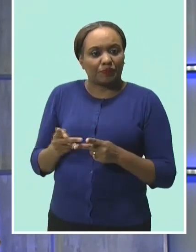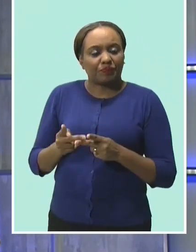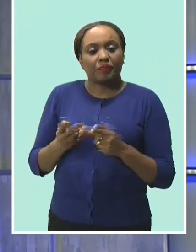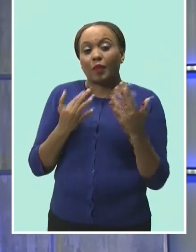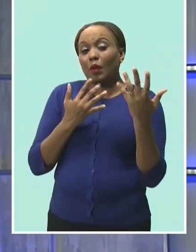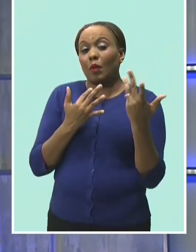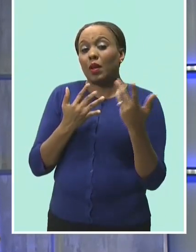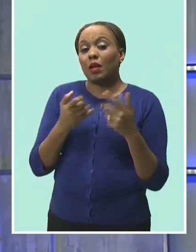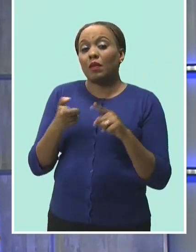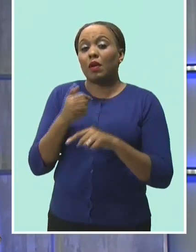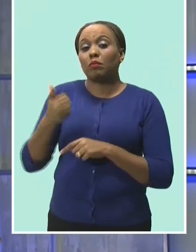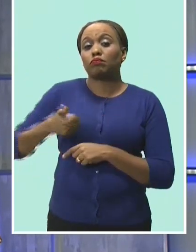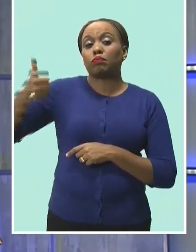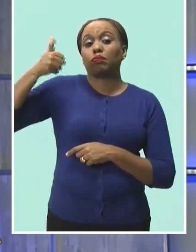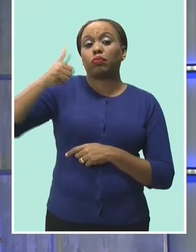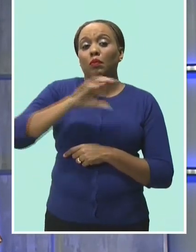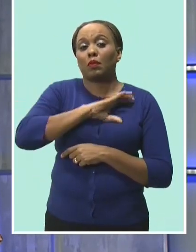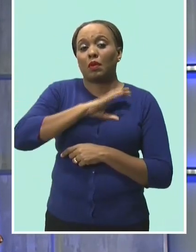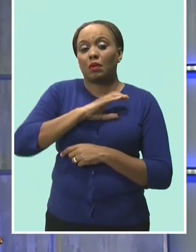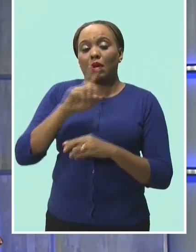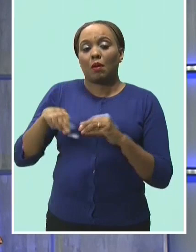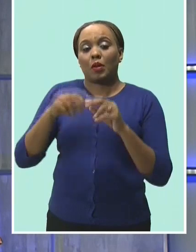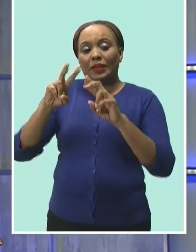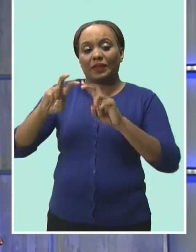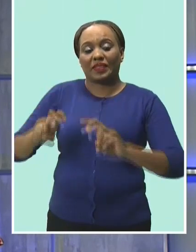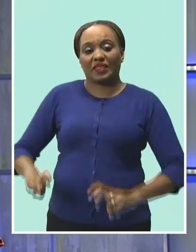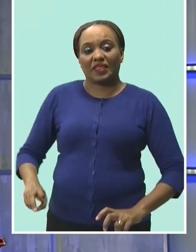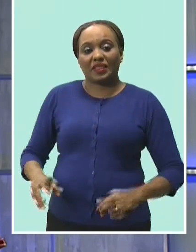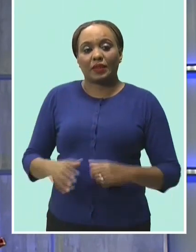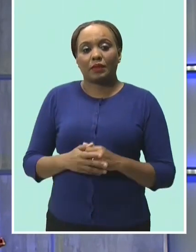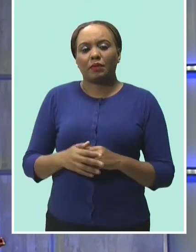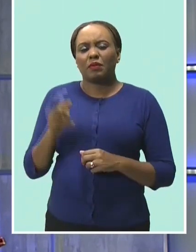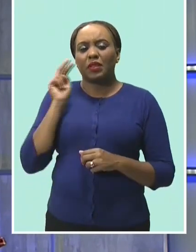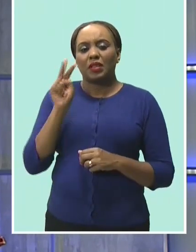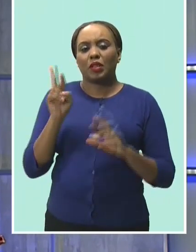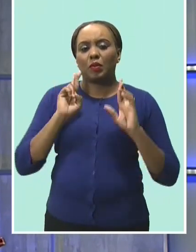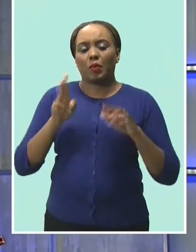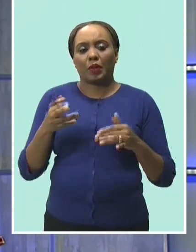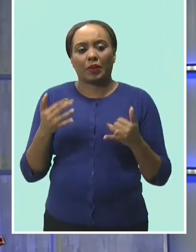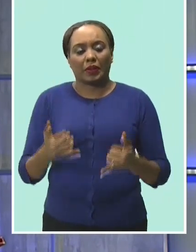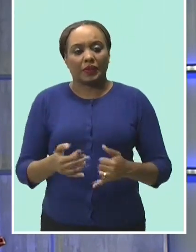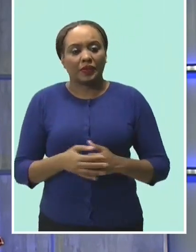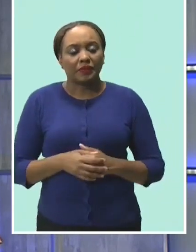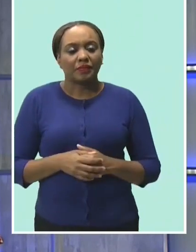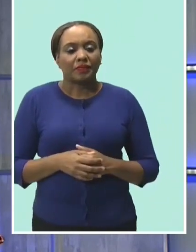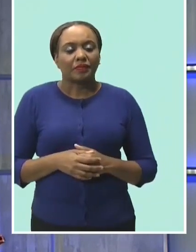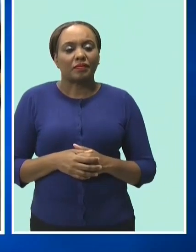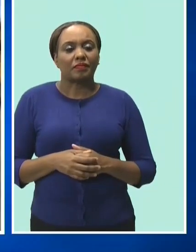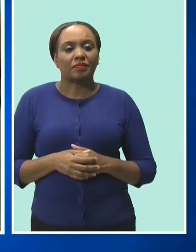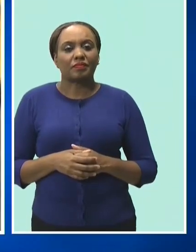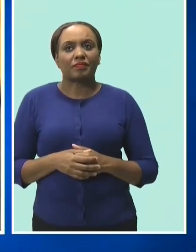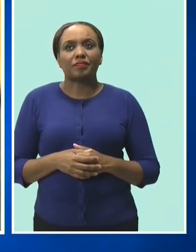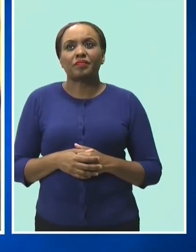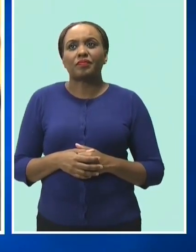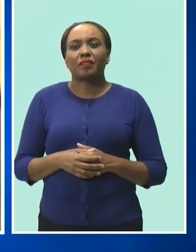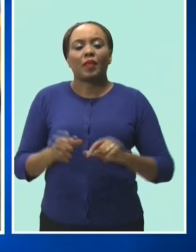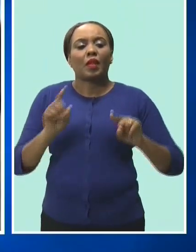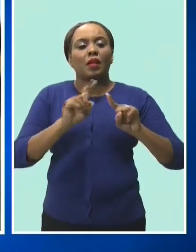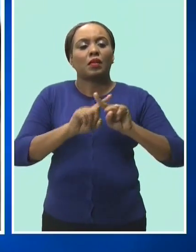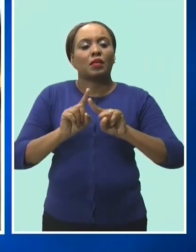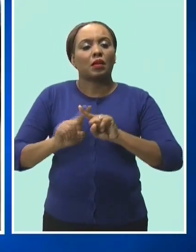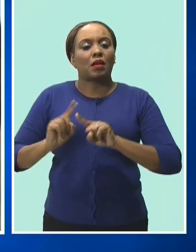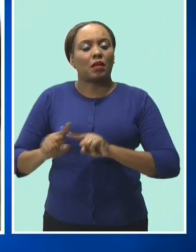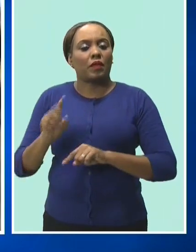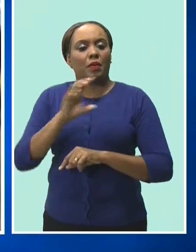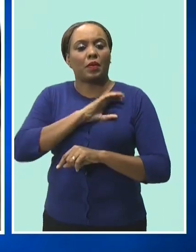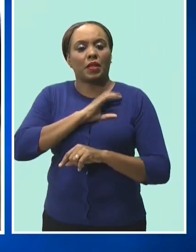police commissioner on the outcome of that investigation. And we have a report from NCN News. Several police ranks are